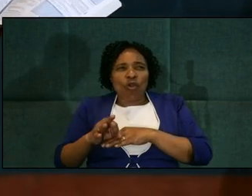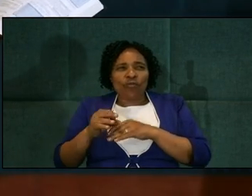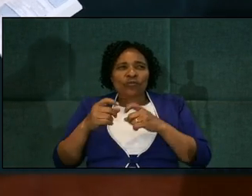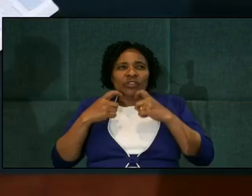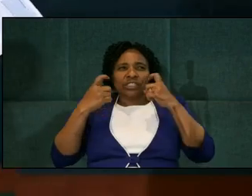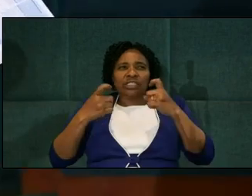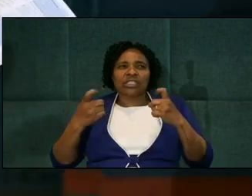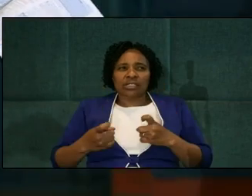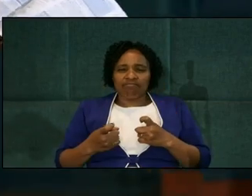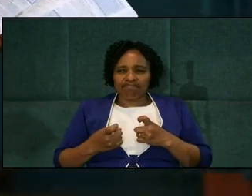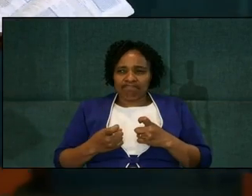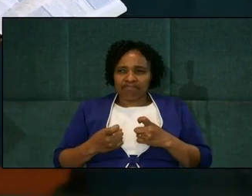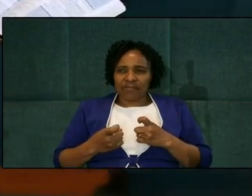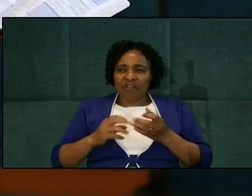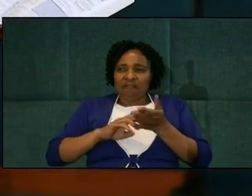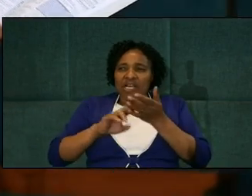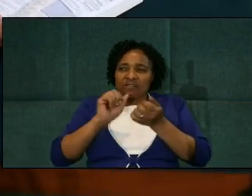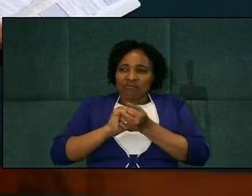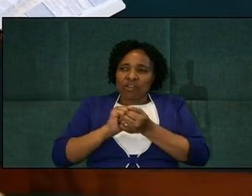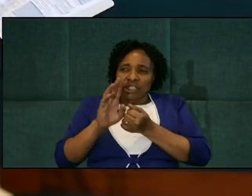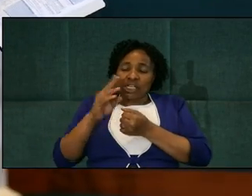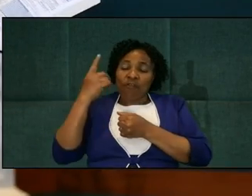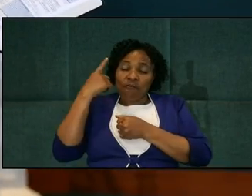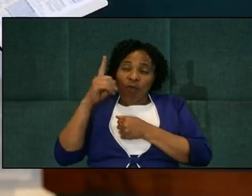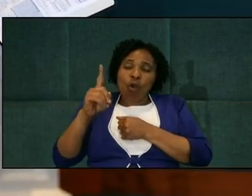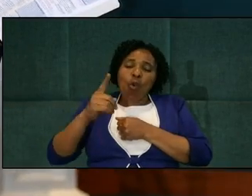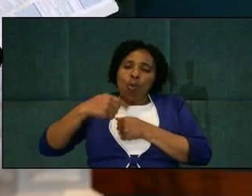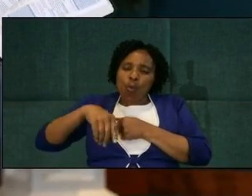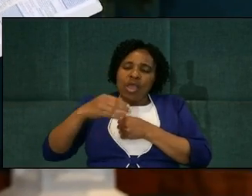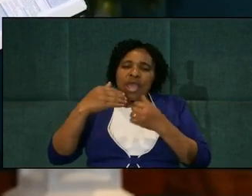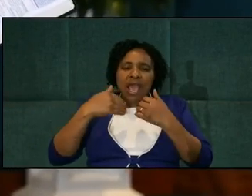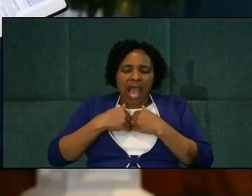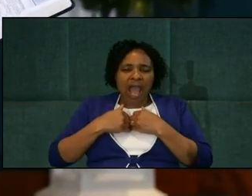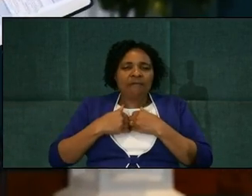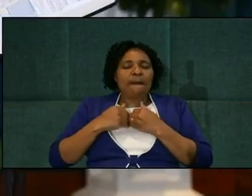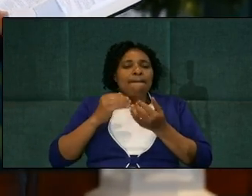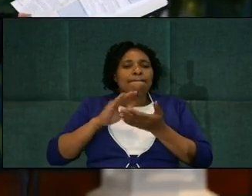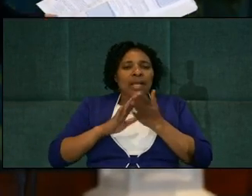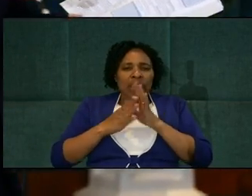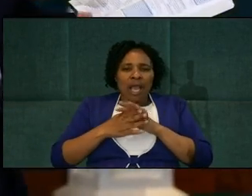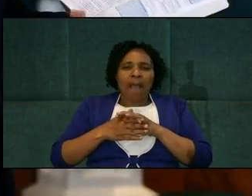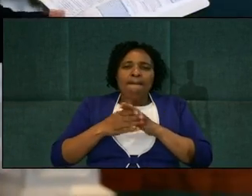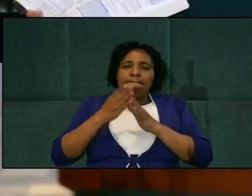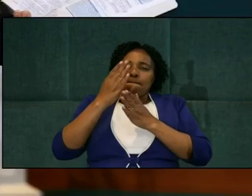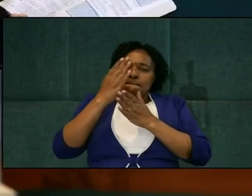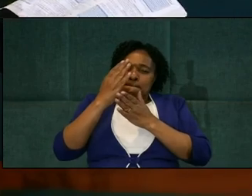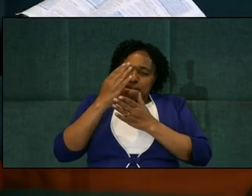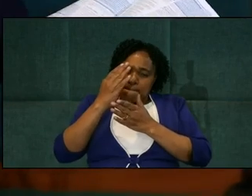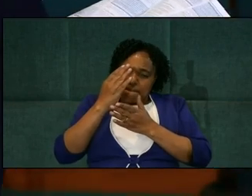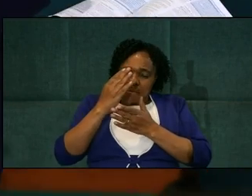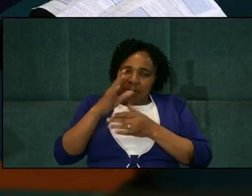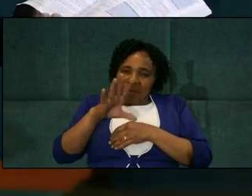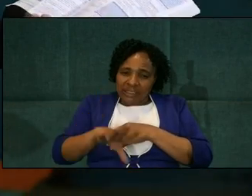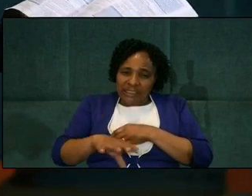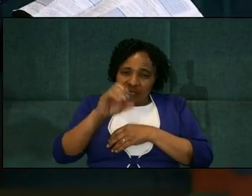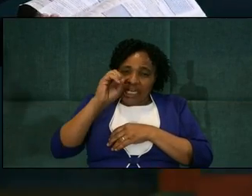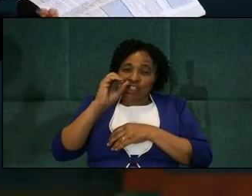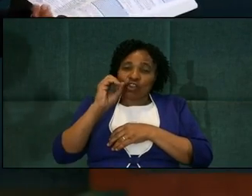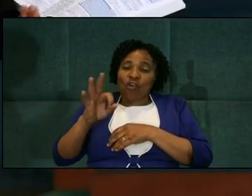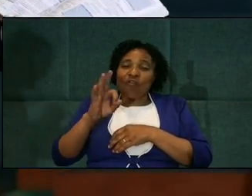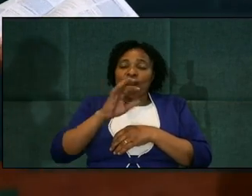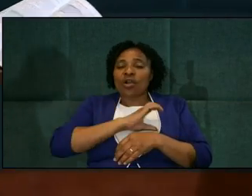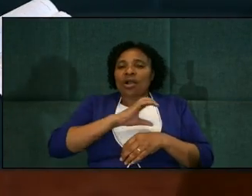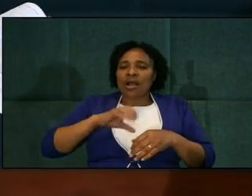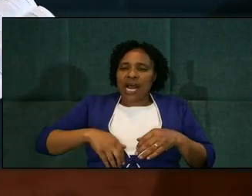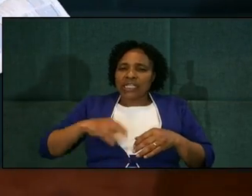sin. Paul warns, verse 14. For we have become what? Partakers of Christ, if we